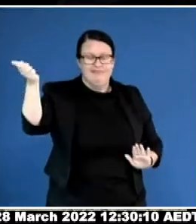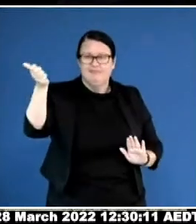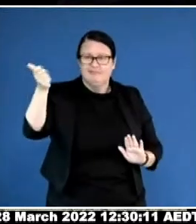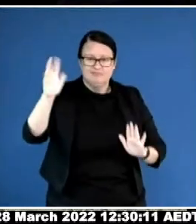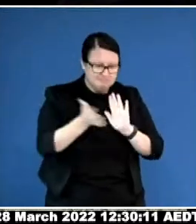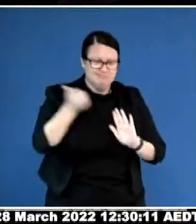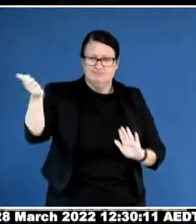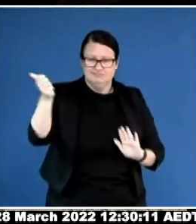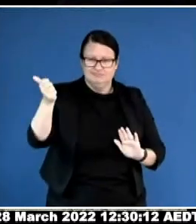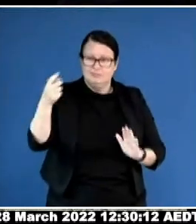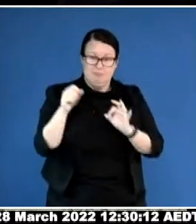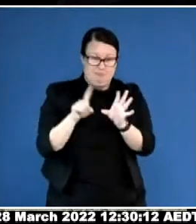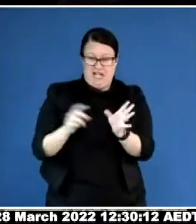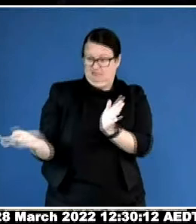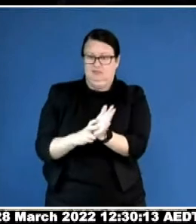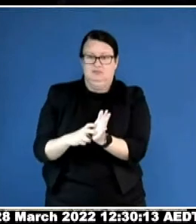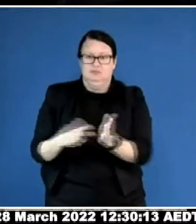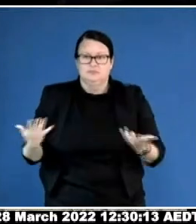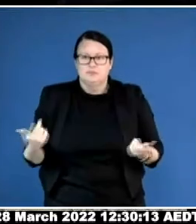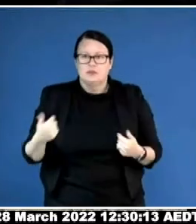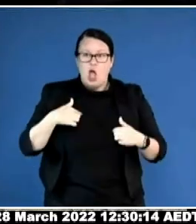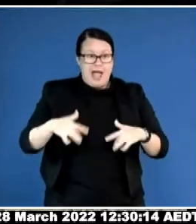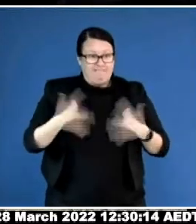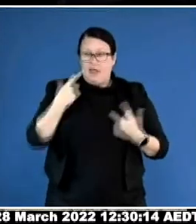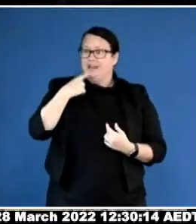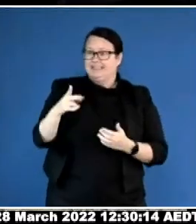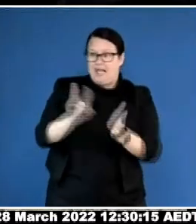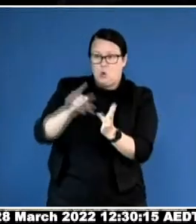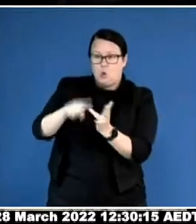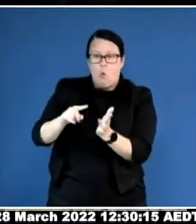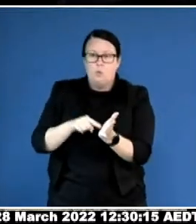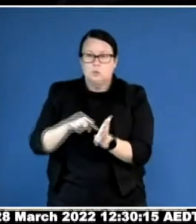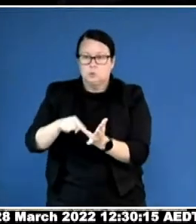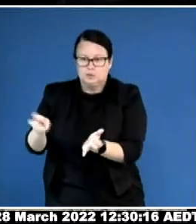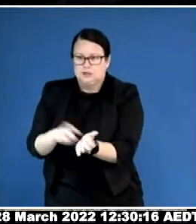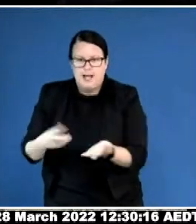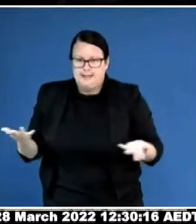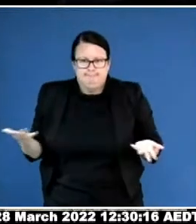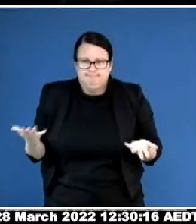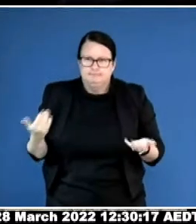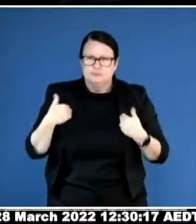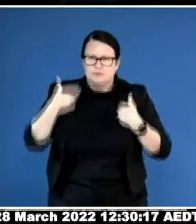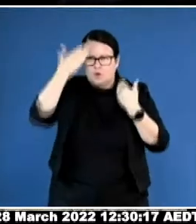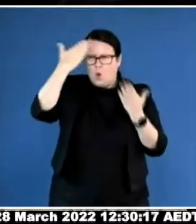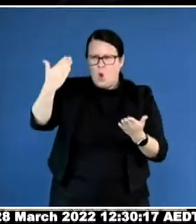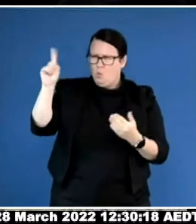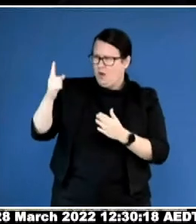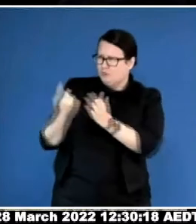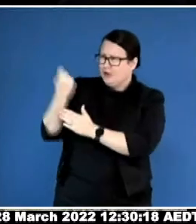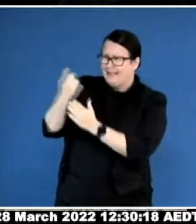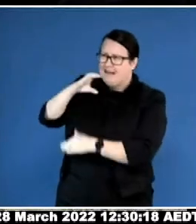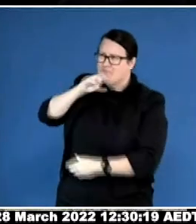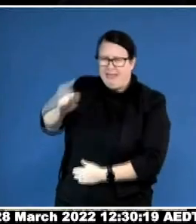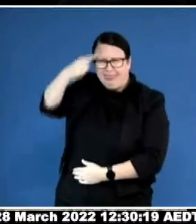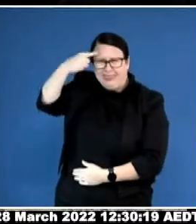that moment. I didn't think that I could push back on it. I don't know what was going through the estate agent's mind. I think the